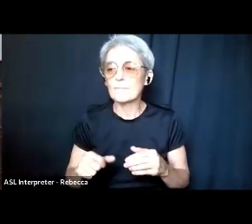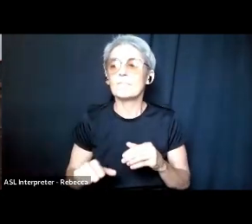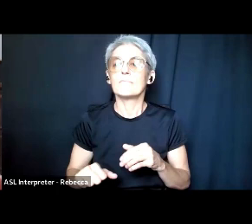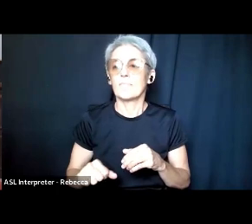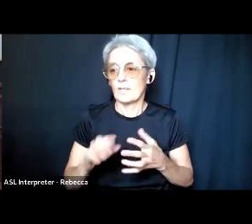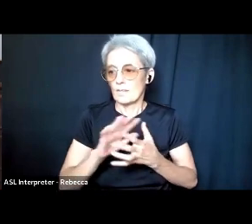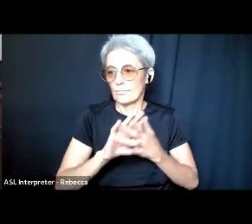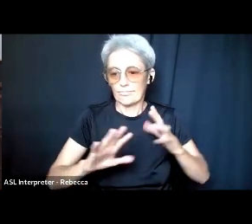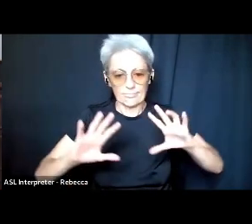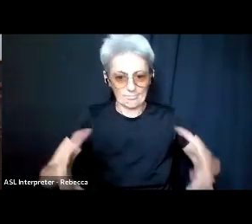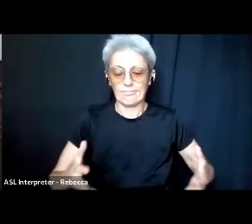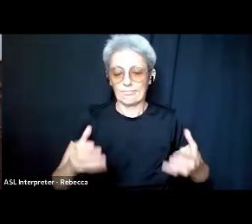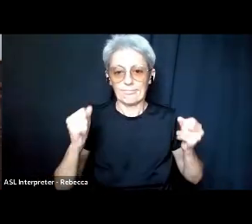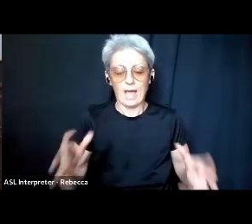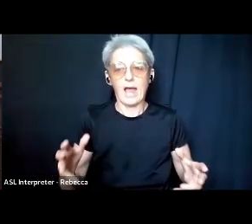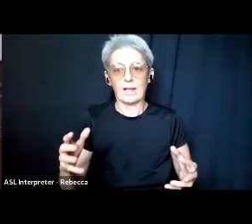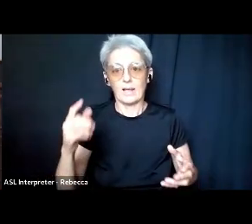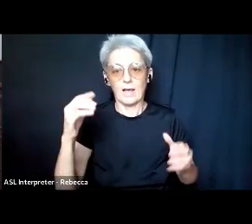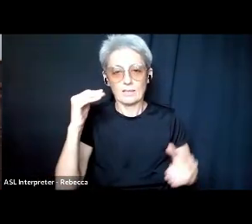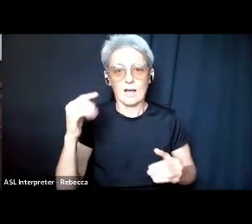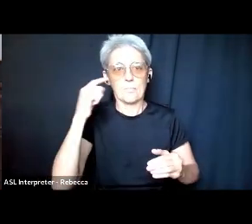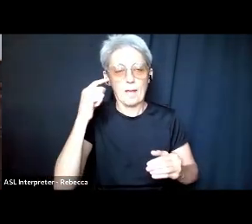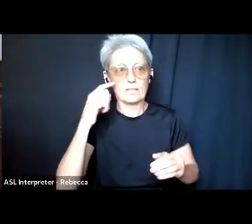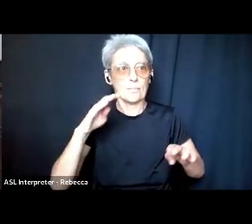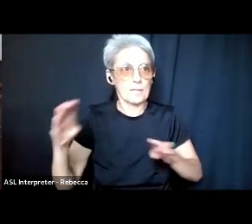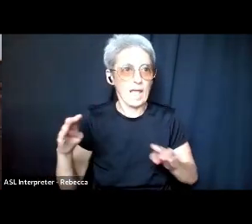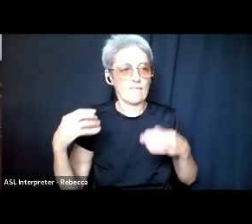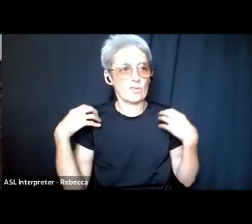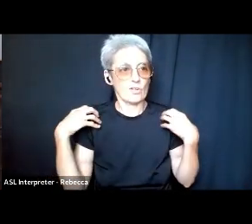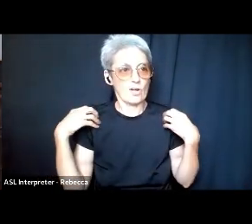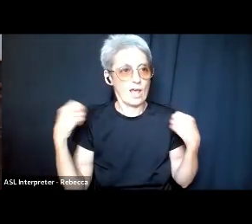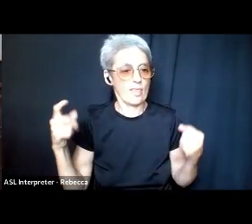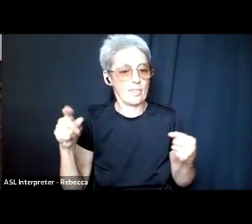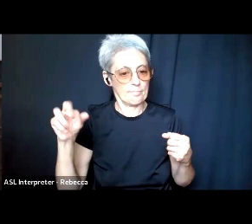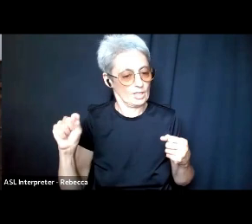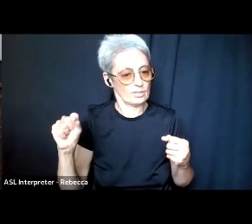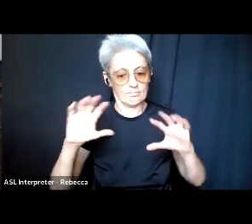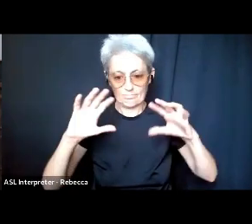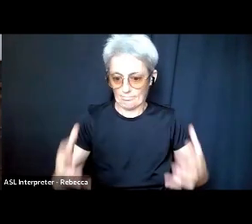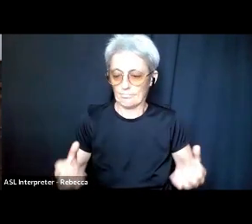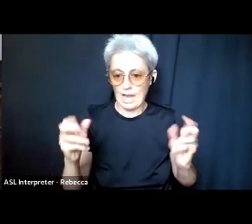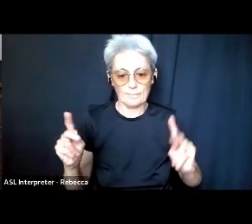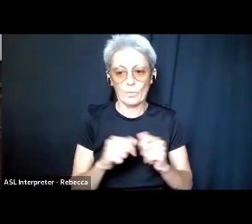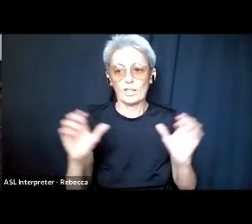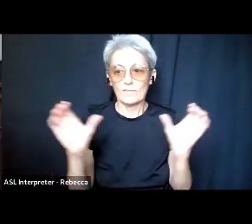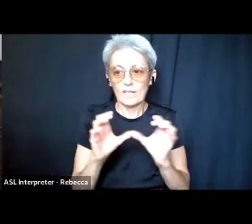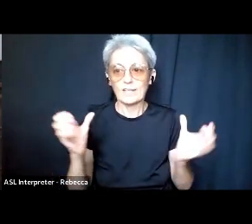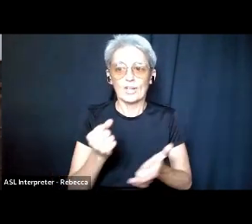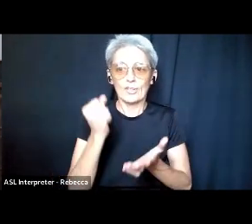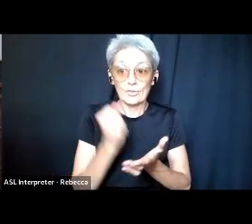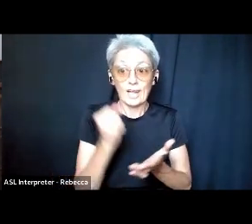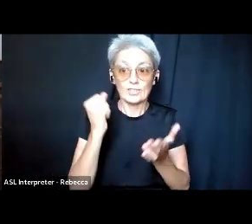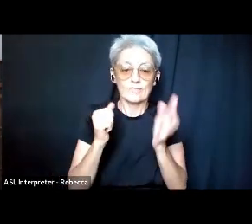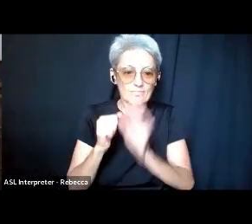cadre of adult mental behavioral health peers with certification, with credentialing across the states.